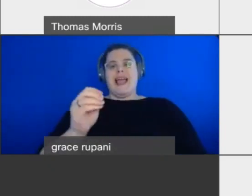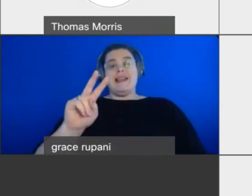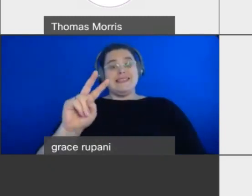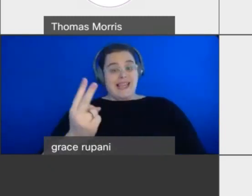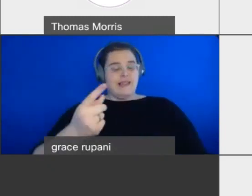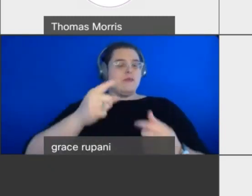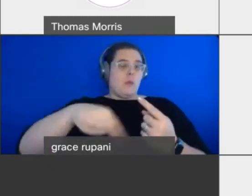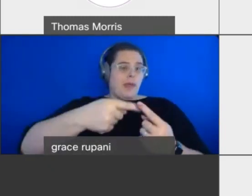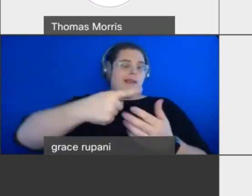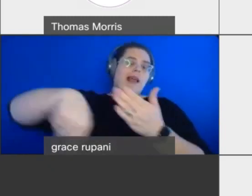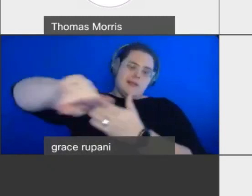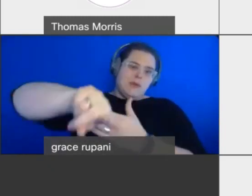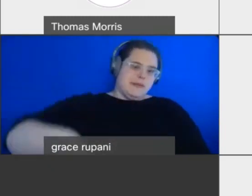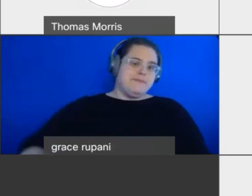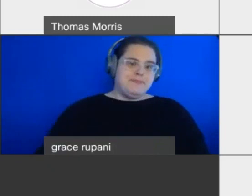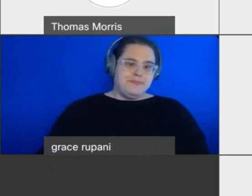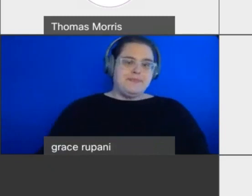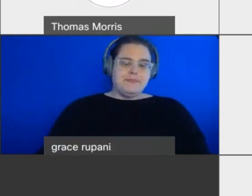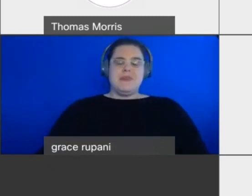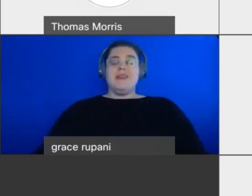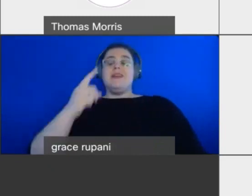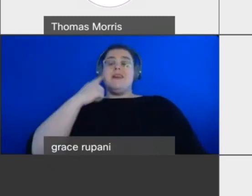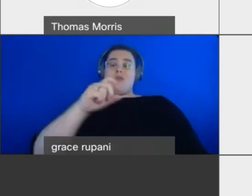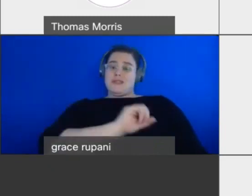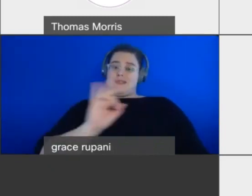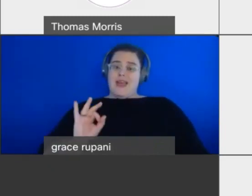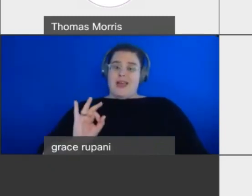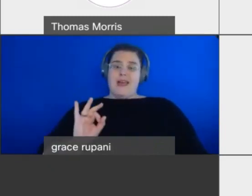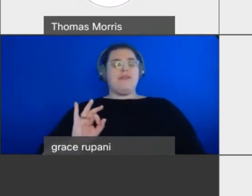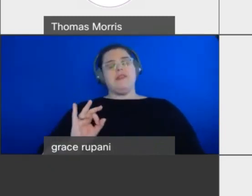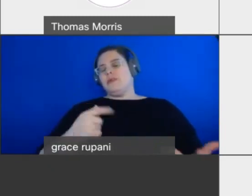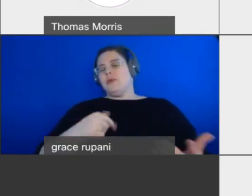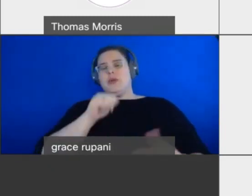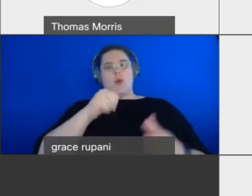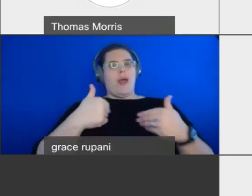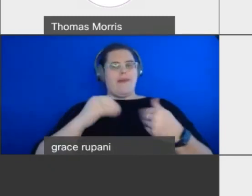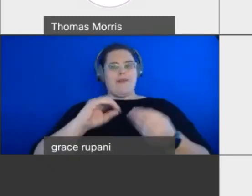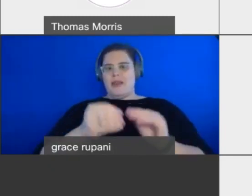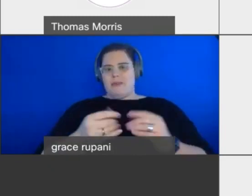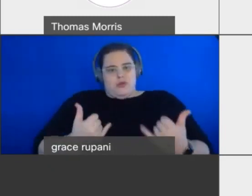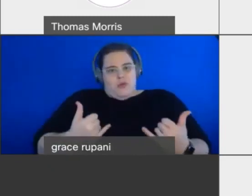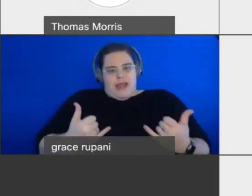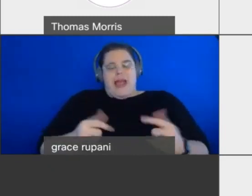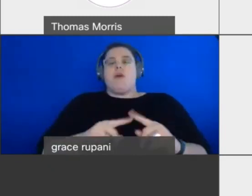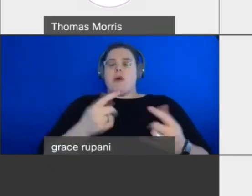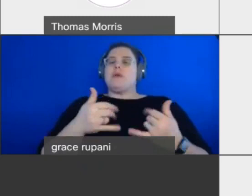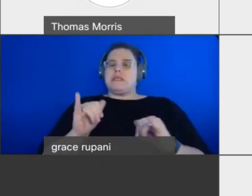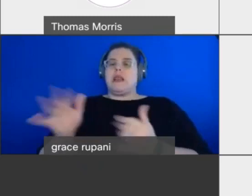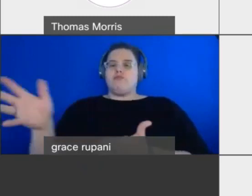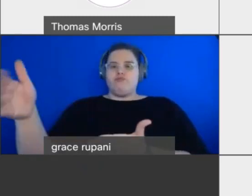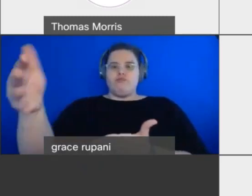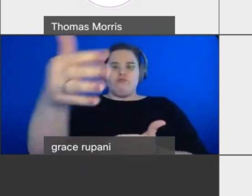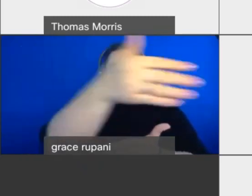week. For staff, we are still collecting and compiling all of that information. And I will say